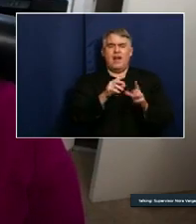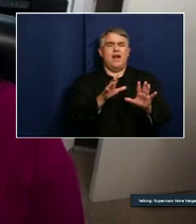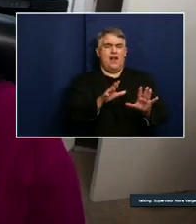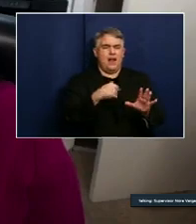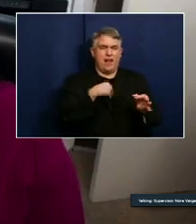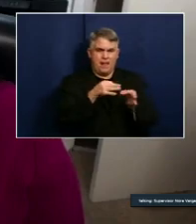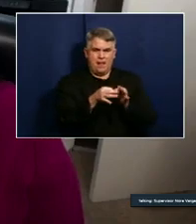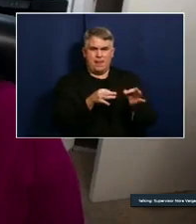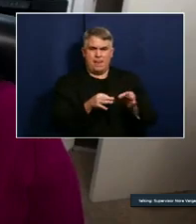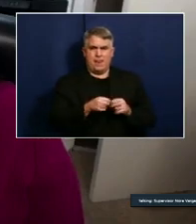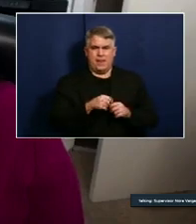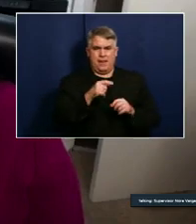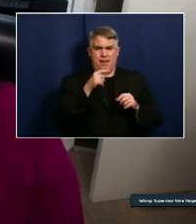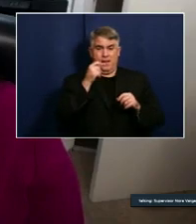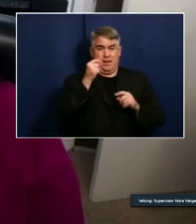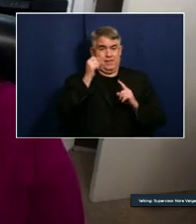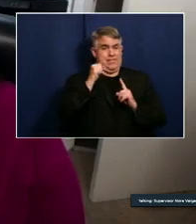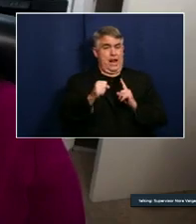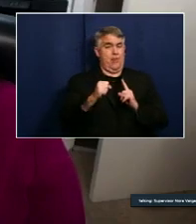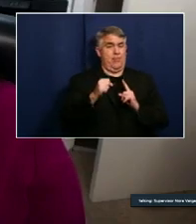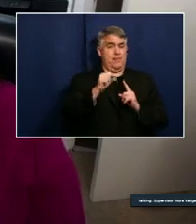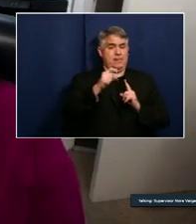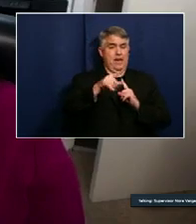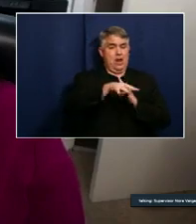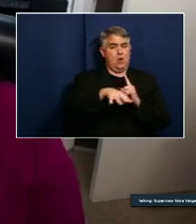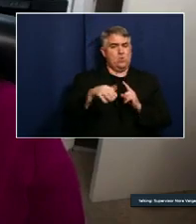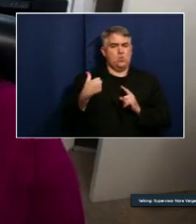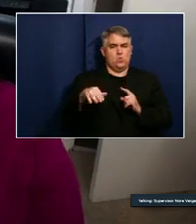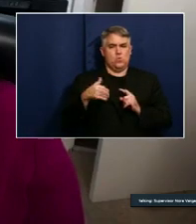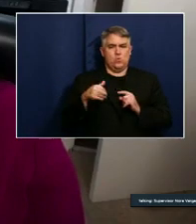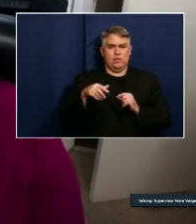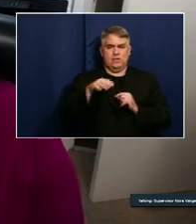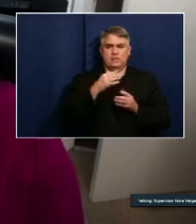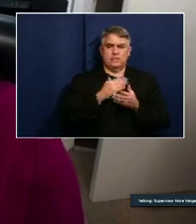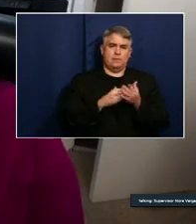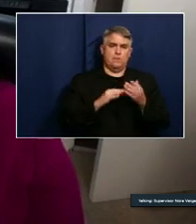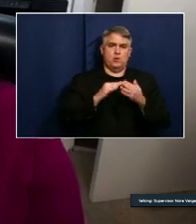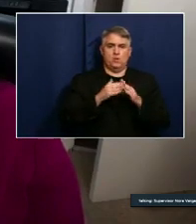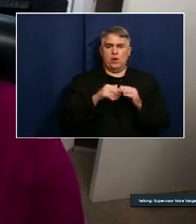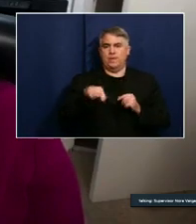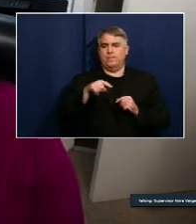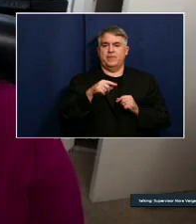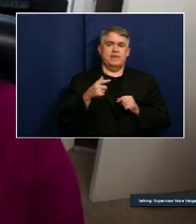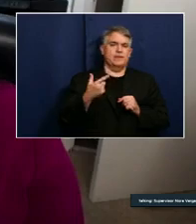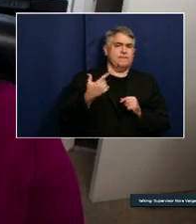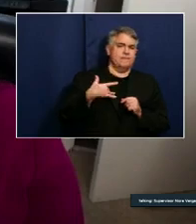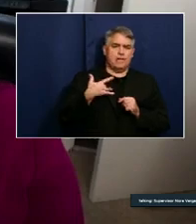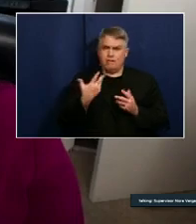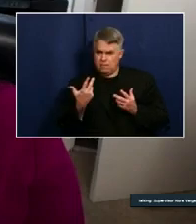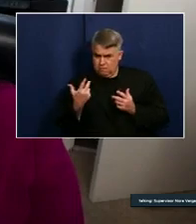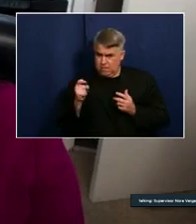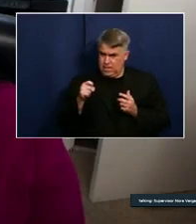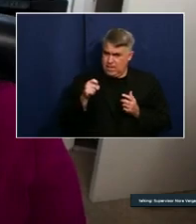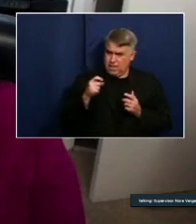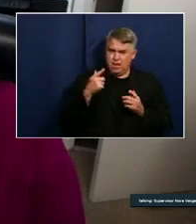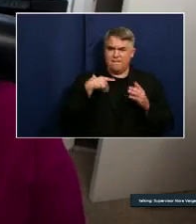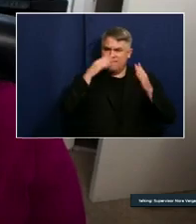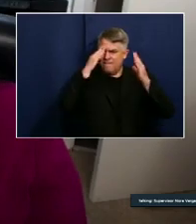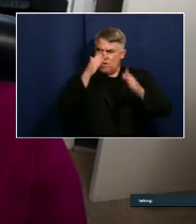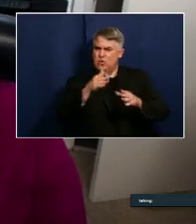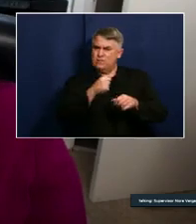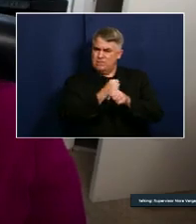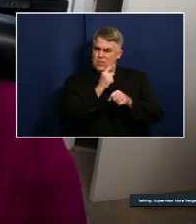in South County and some of the most communities of need, we're really focusing on making sure that folks have access to information in